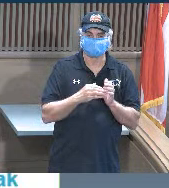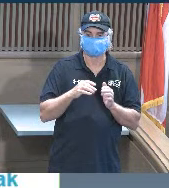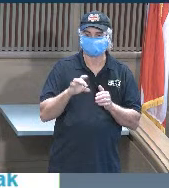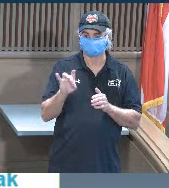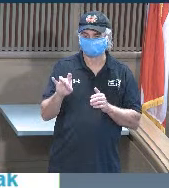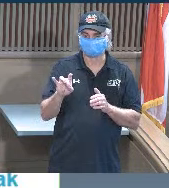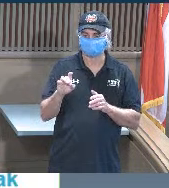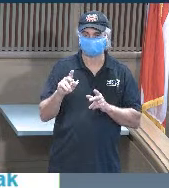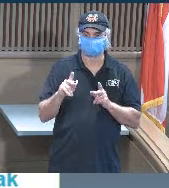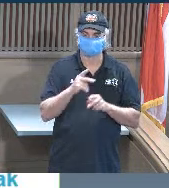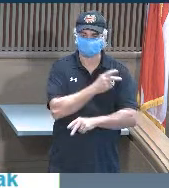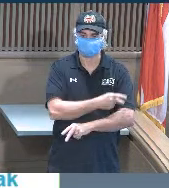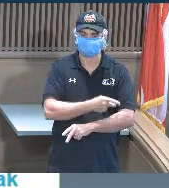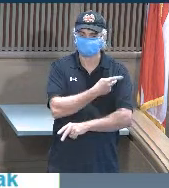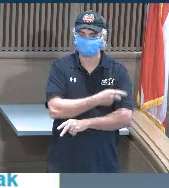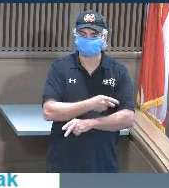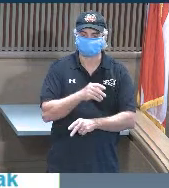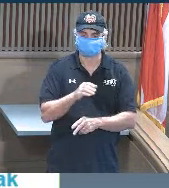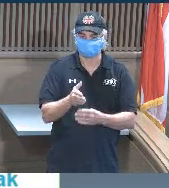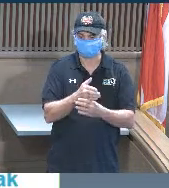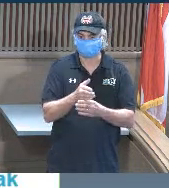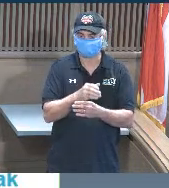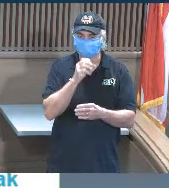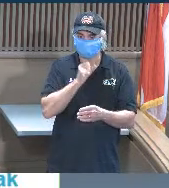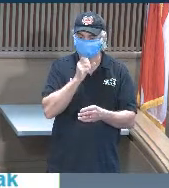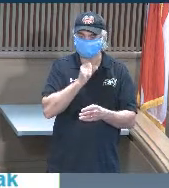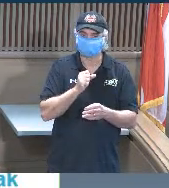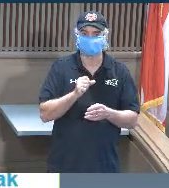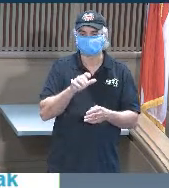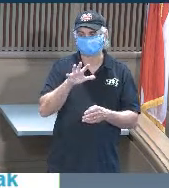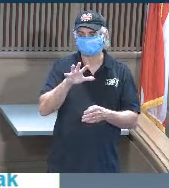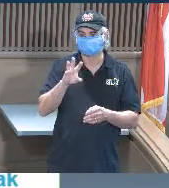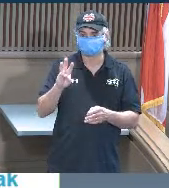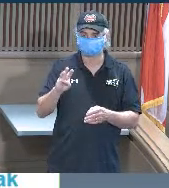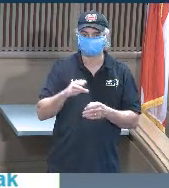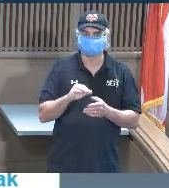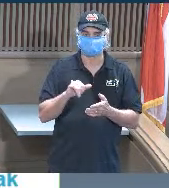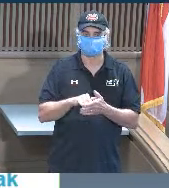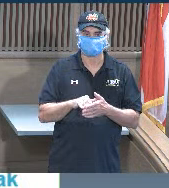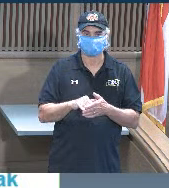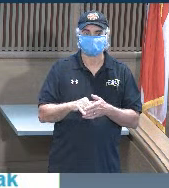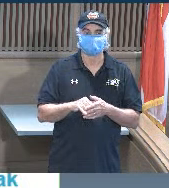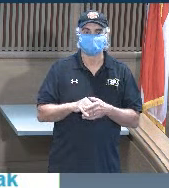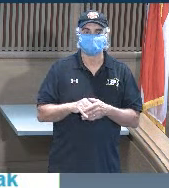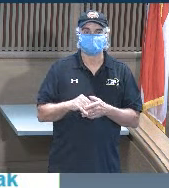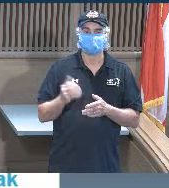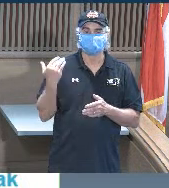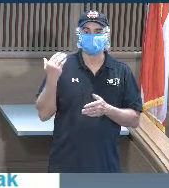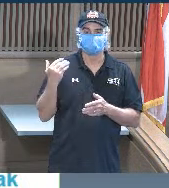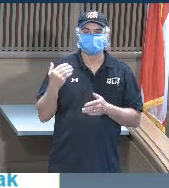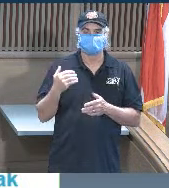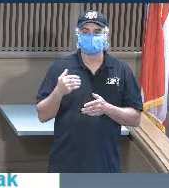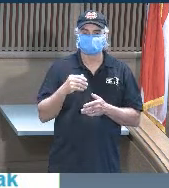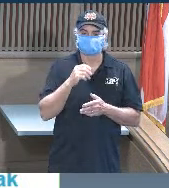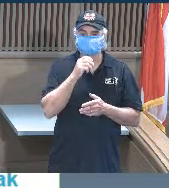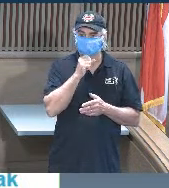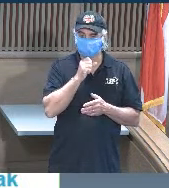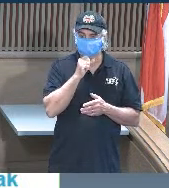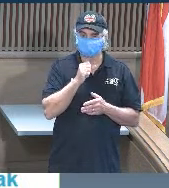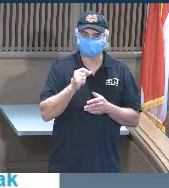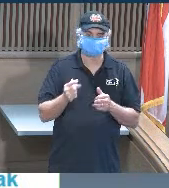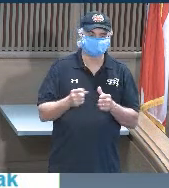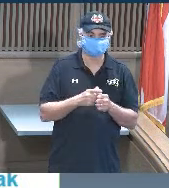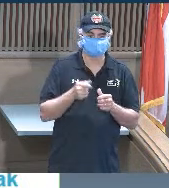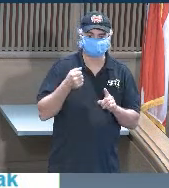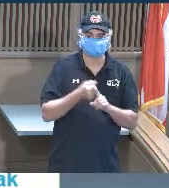COVID patients is 56. And that number represents a steep decrease from the average age of patients that were admitted with the initial outbreak